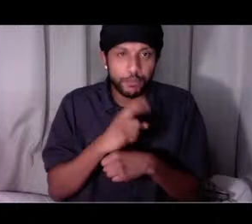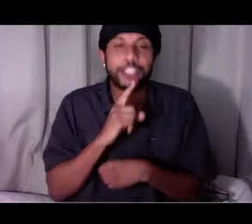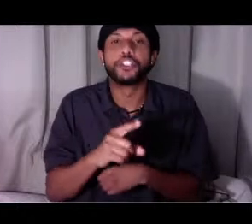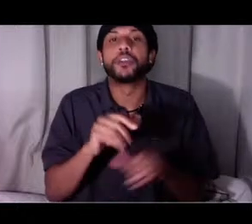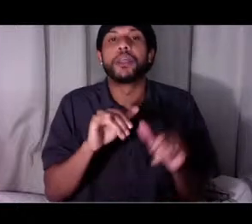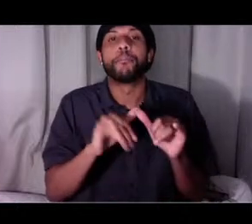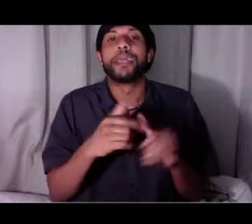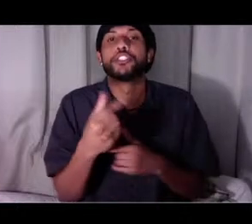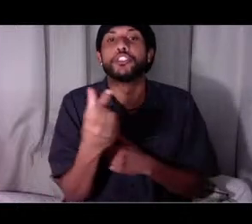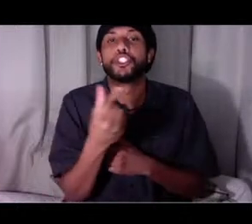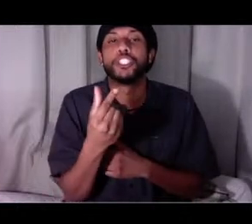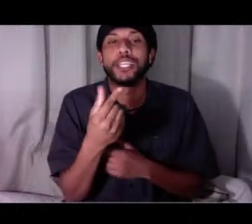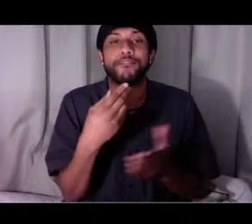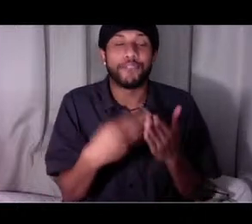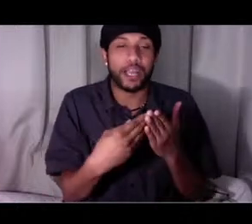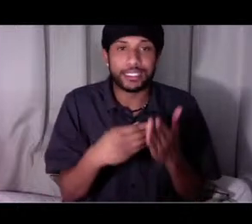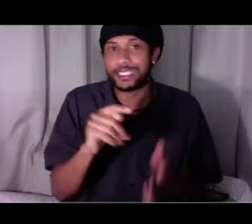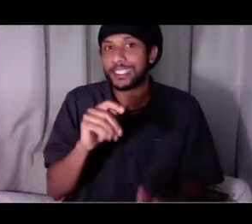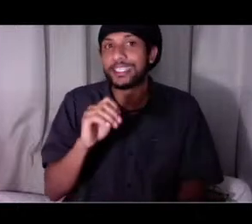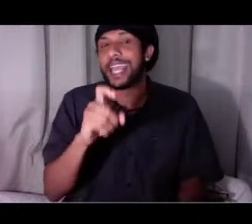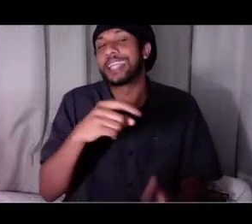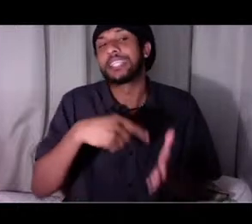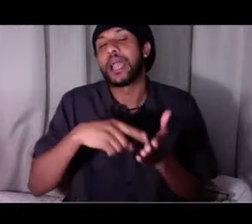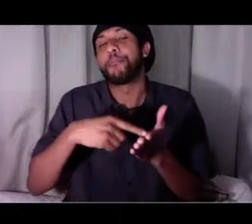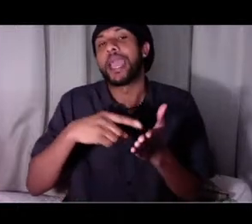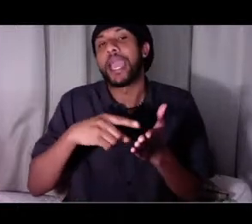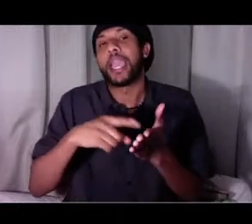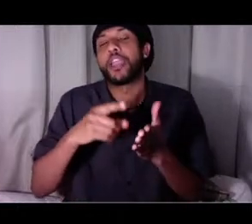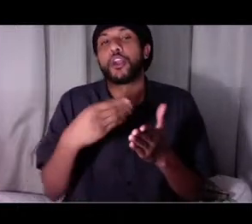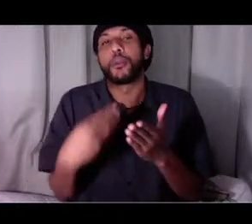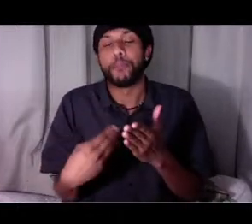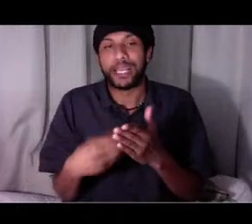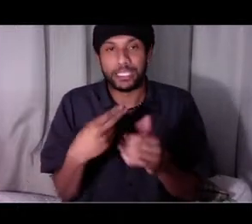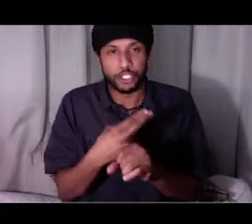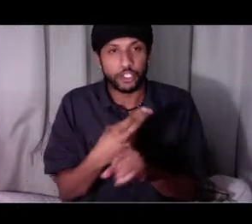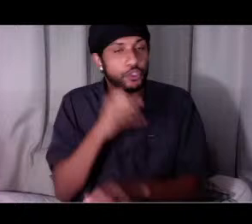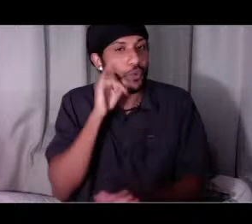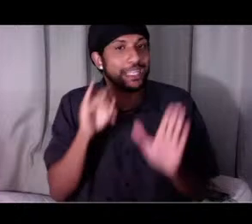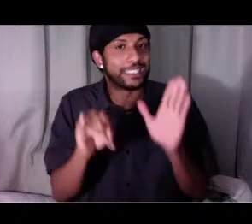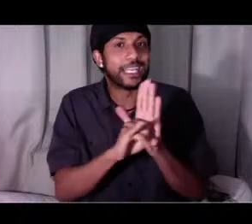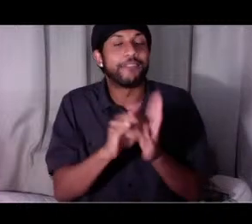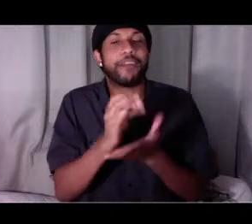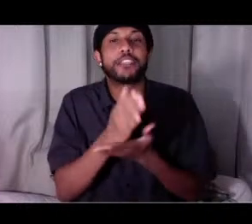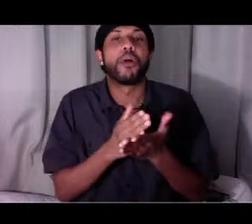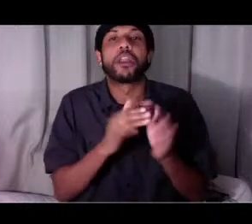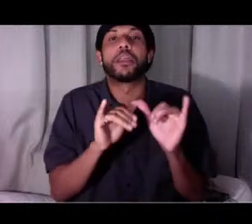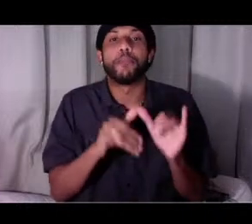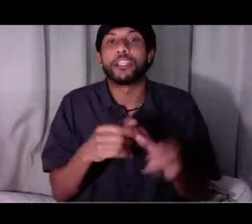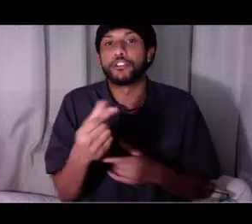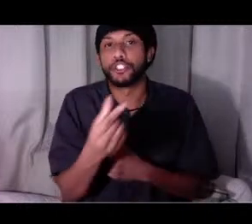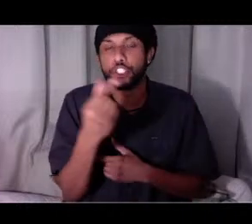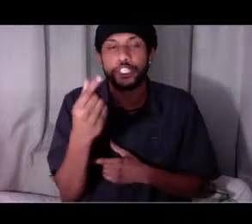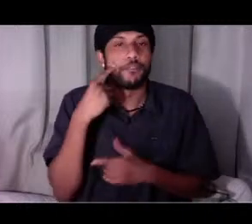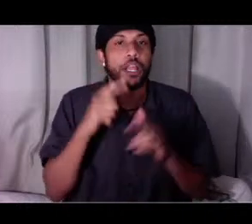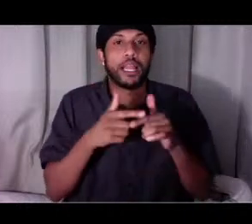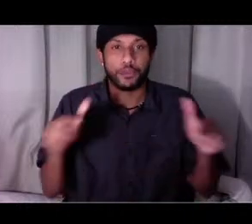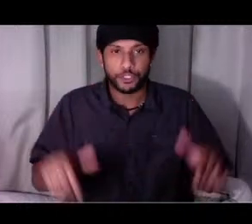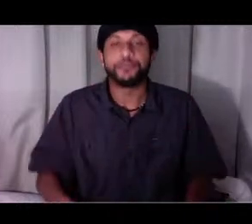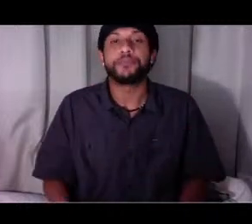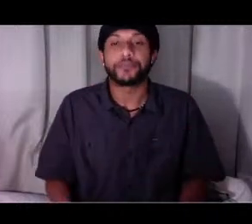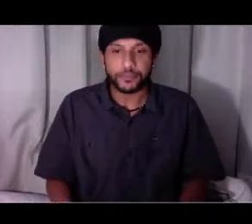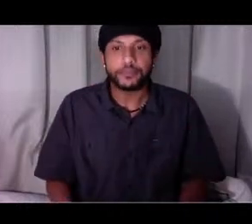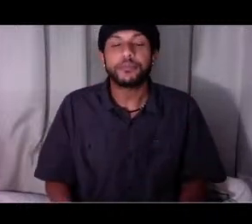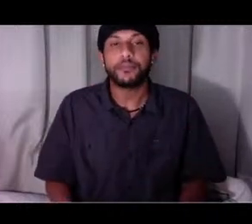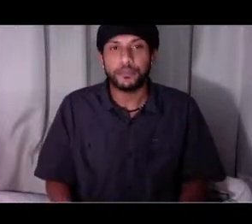G funds taxpayer money is used for those projects identify as part of the measure G Bond language